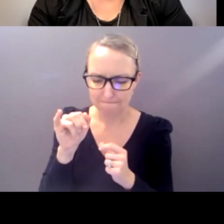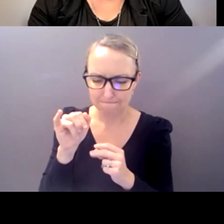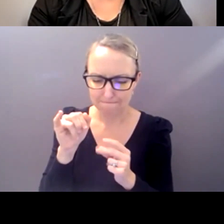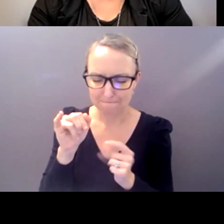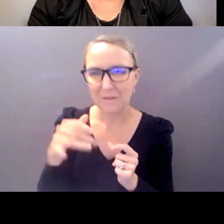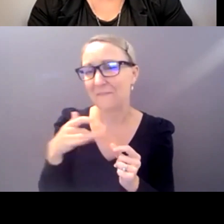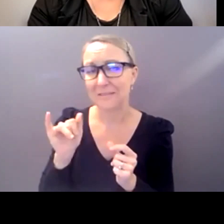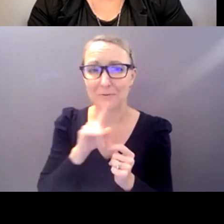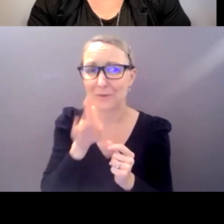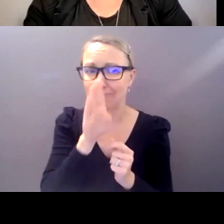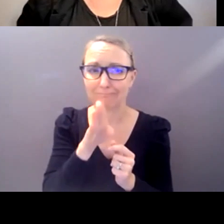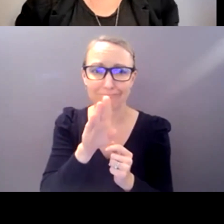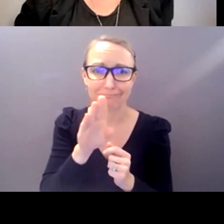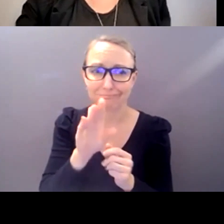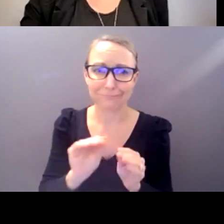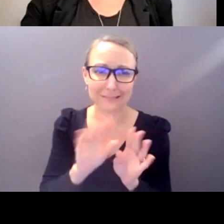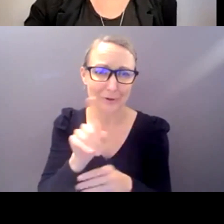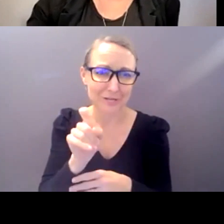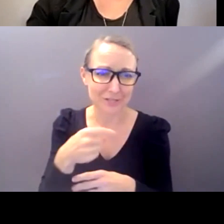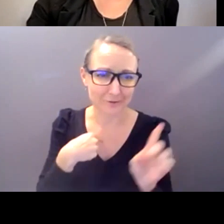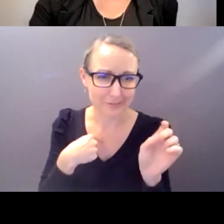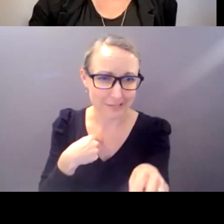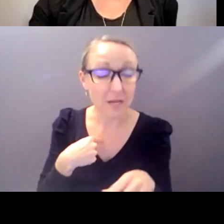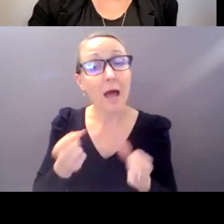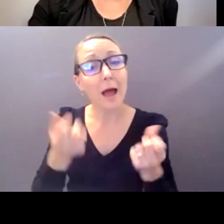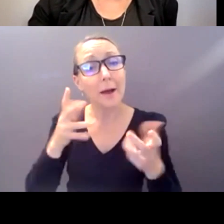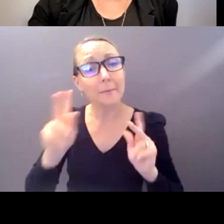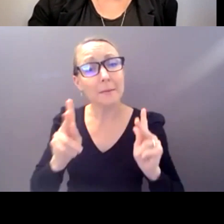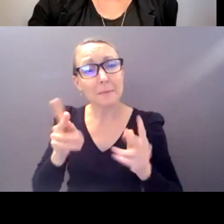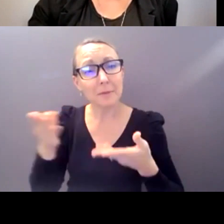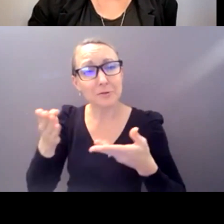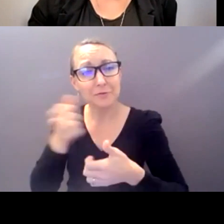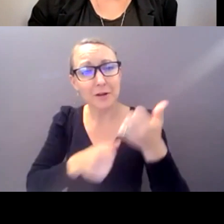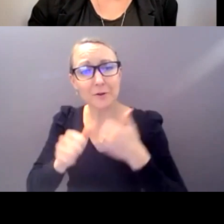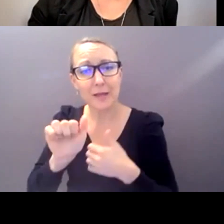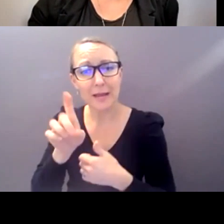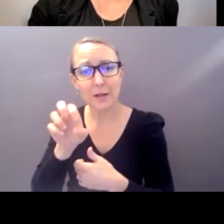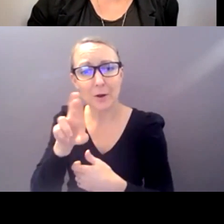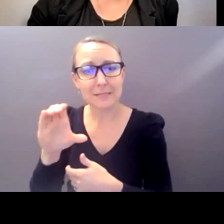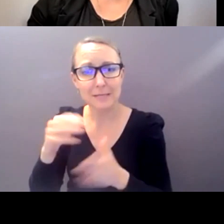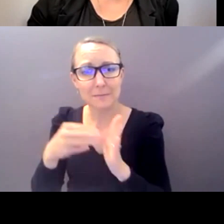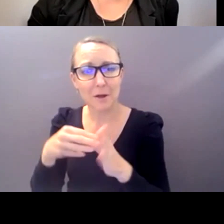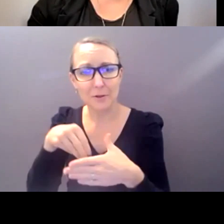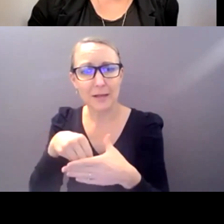really straightforward question, so I'll just ask it. How many people are served under the ADRC model in Marin?